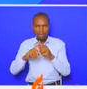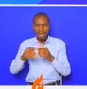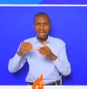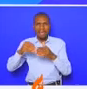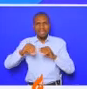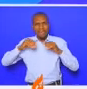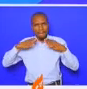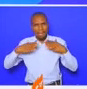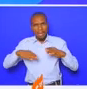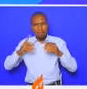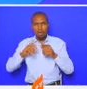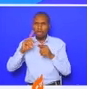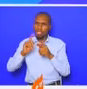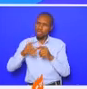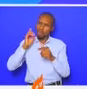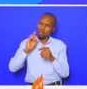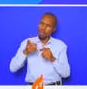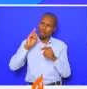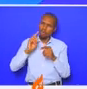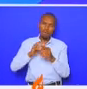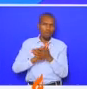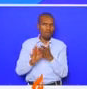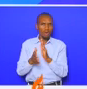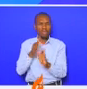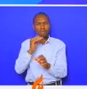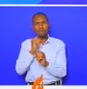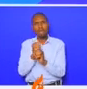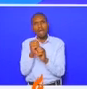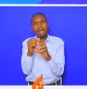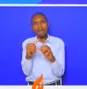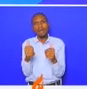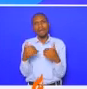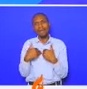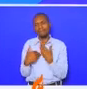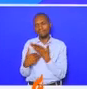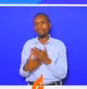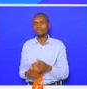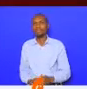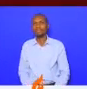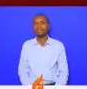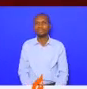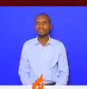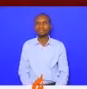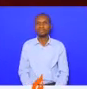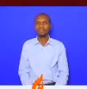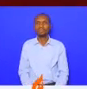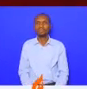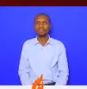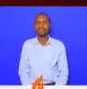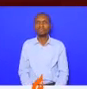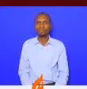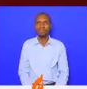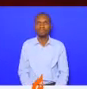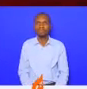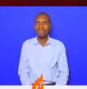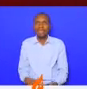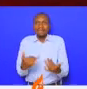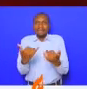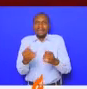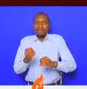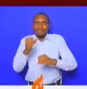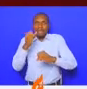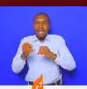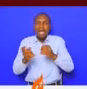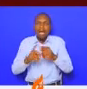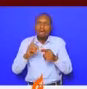na inchi komochia ba msia aso kutaikira niya merimo ya abobo ikira numna utumanyo gero pita. And Mr. Speaker, finally I have one